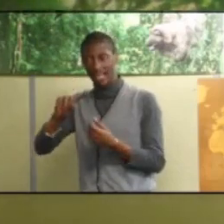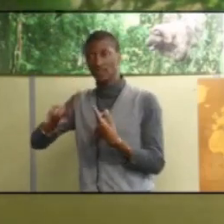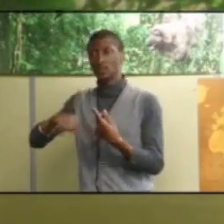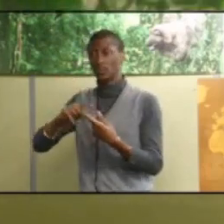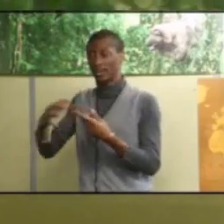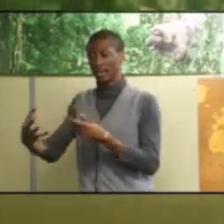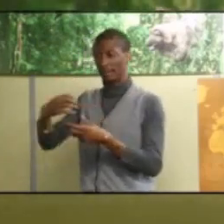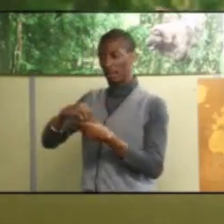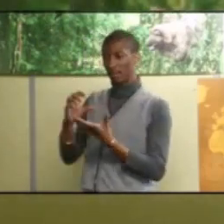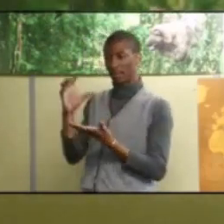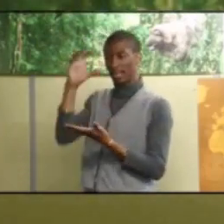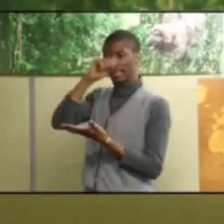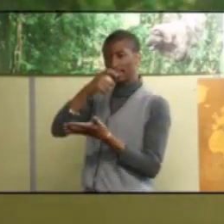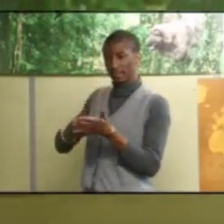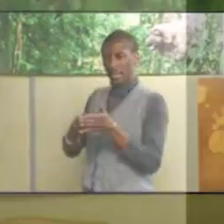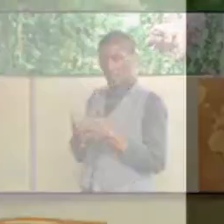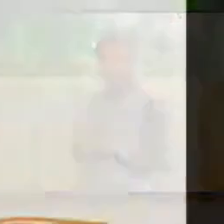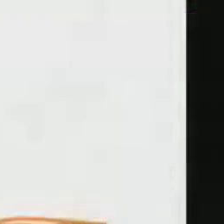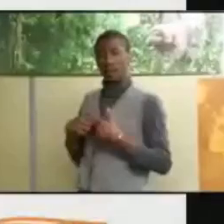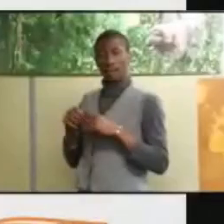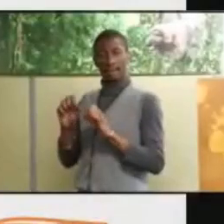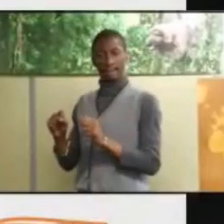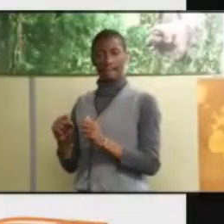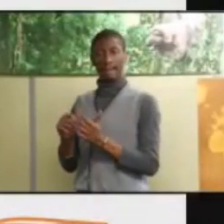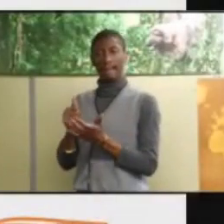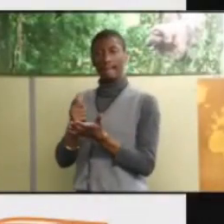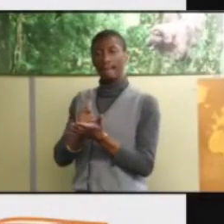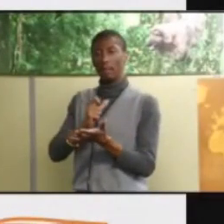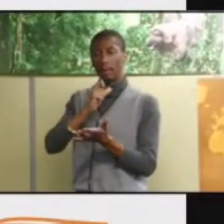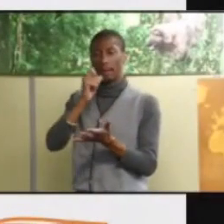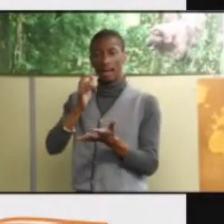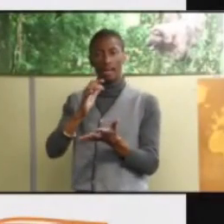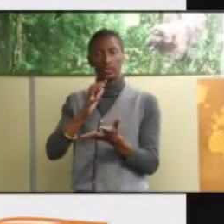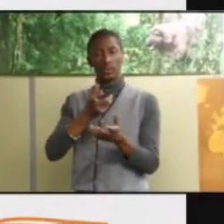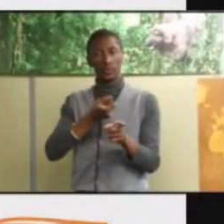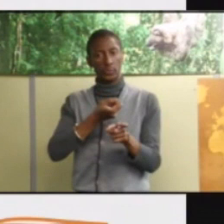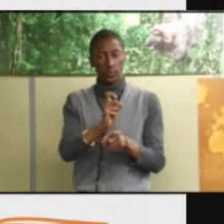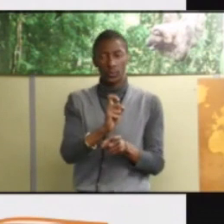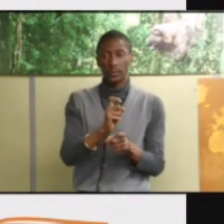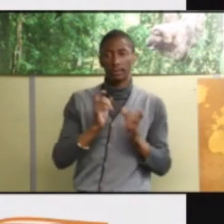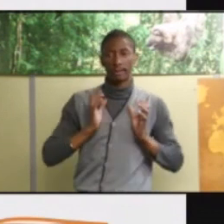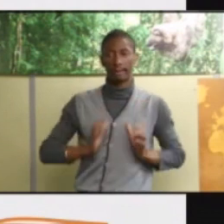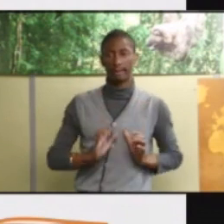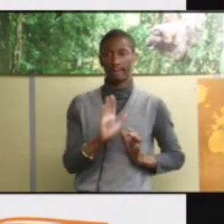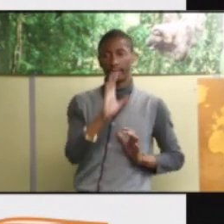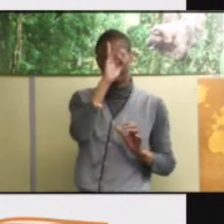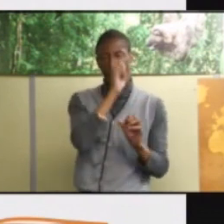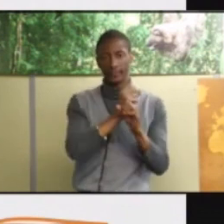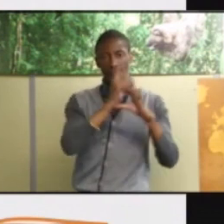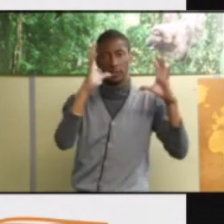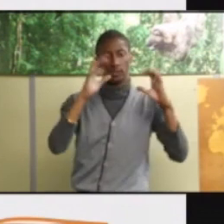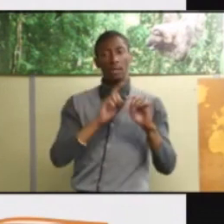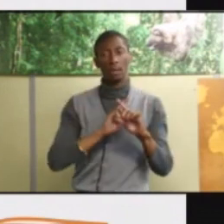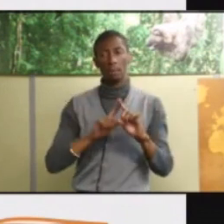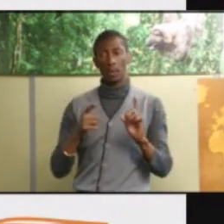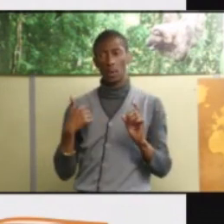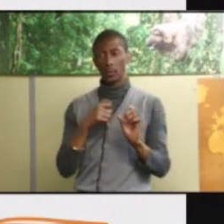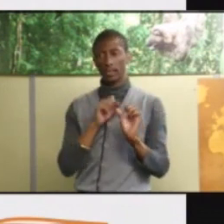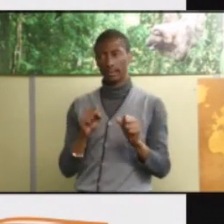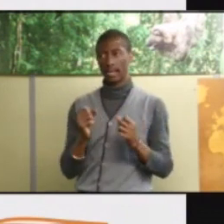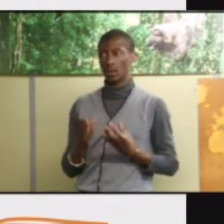can help not squash a designer's vision or a client's vision, that we can recommend some